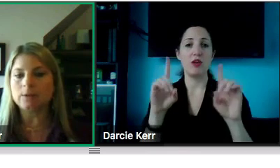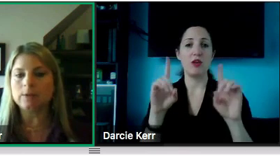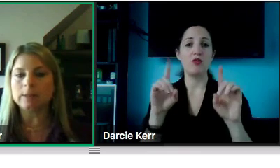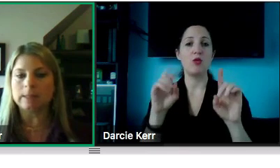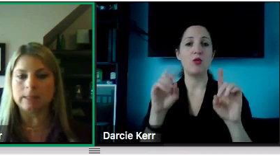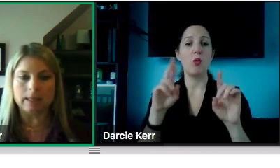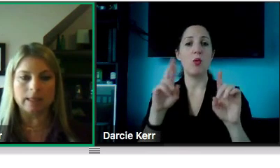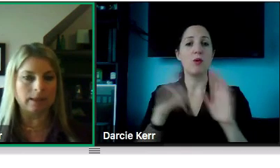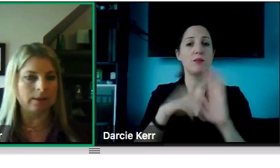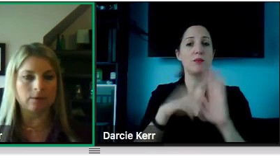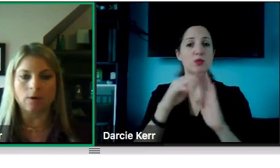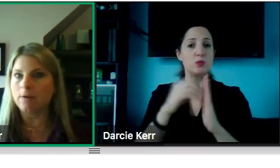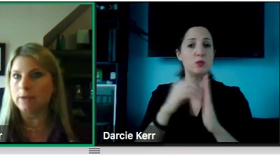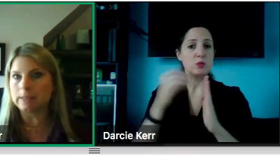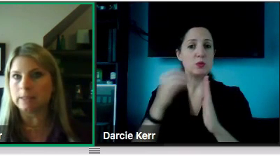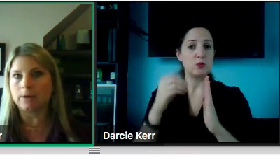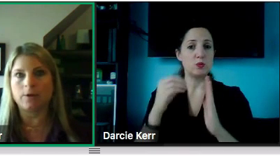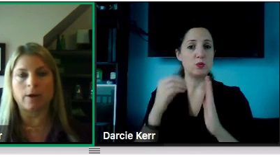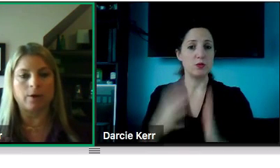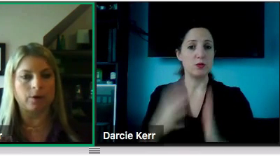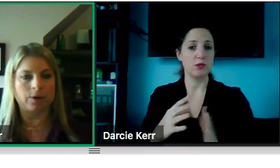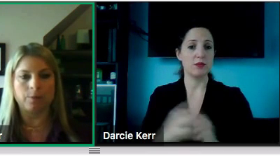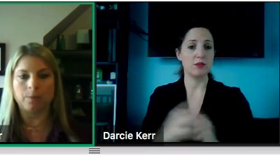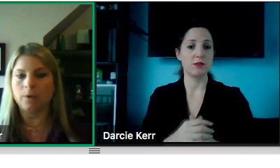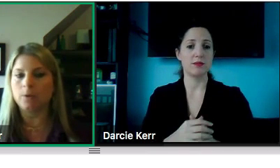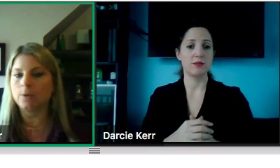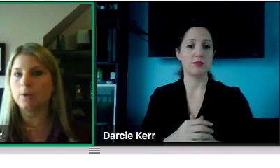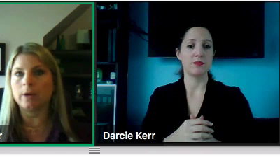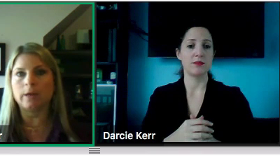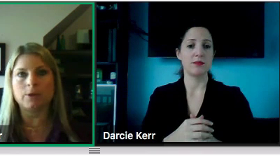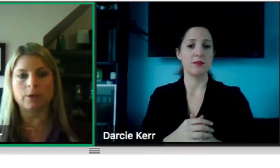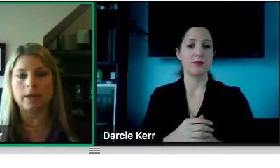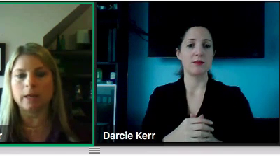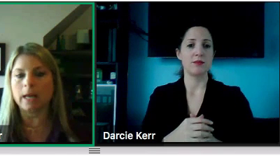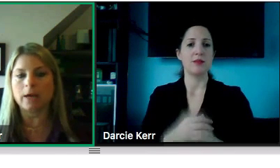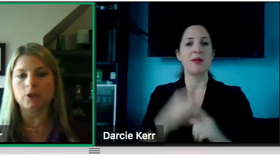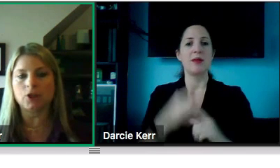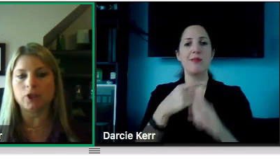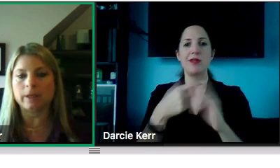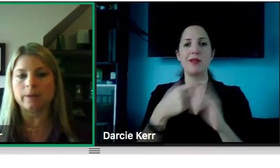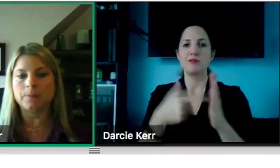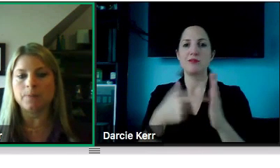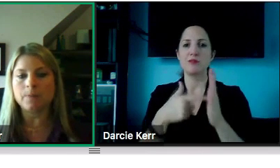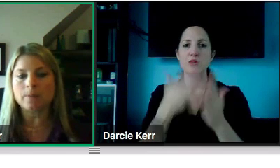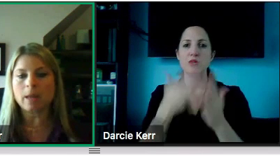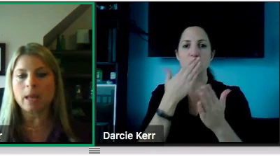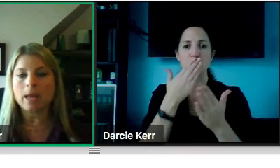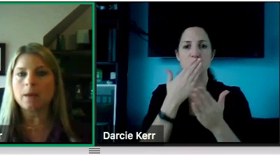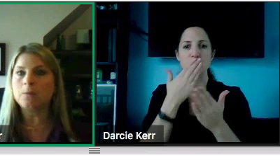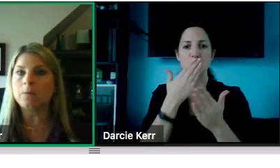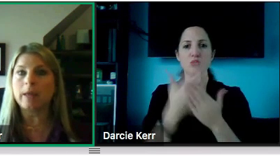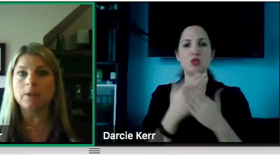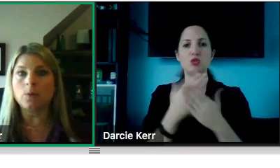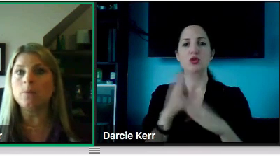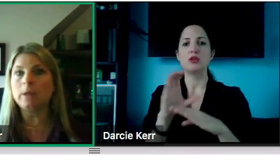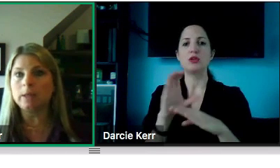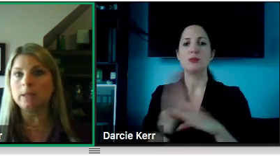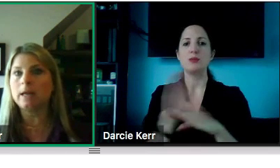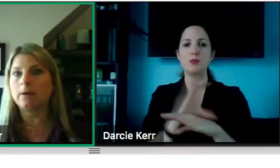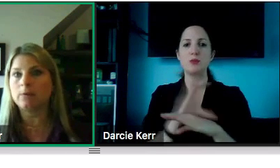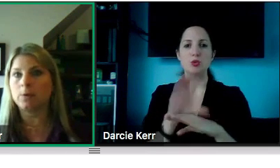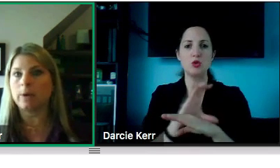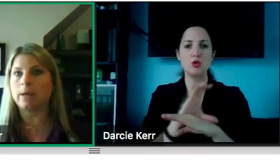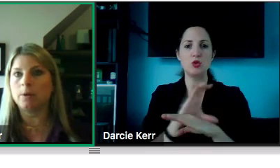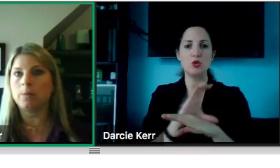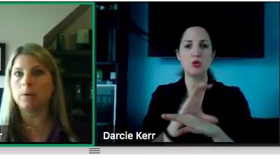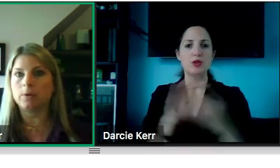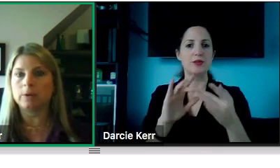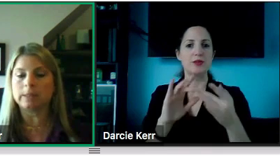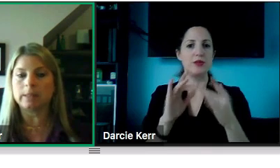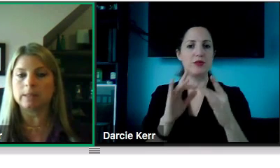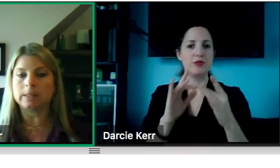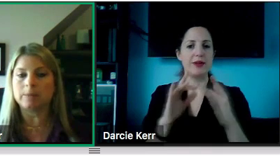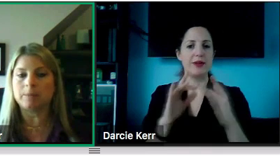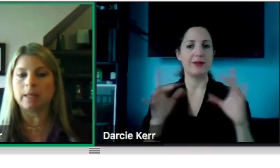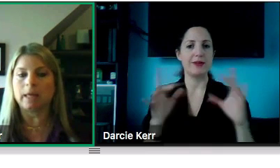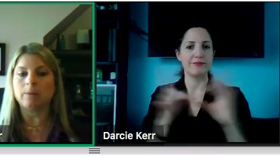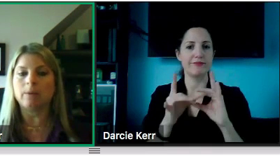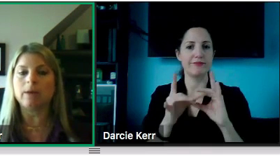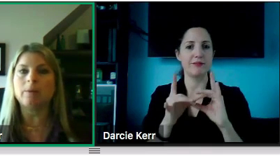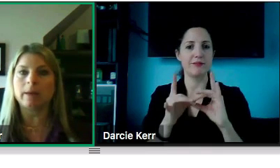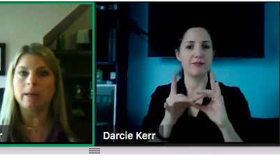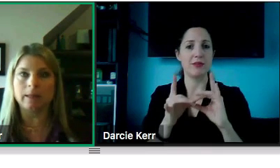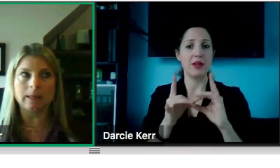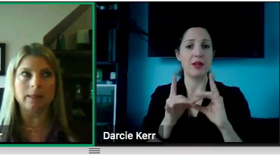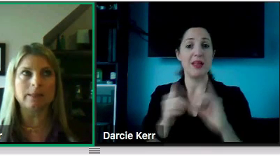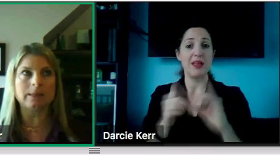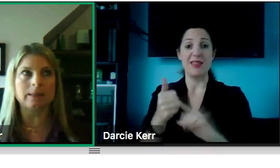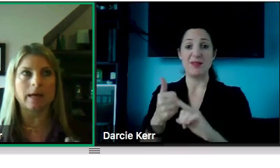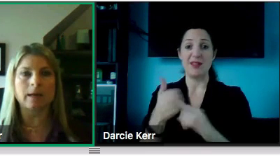And students need, obviously, a good computer, internet connection. They don't need to have great computer skills to